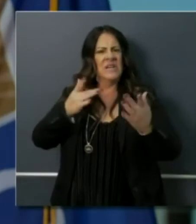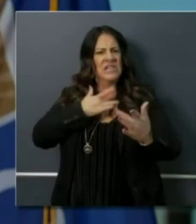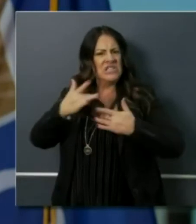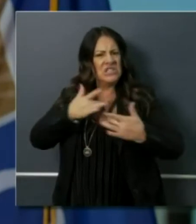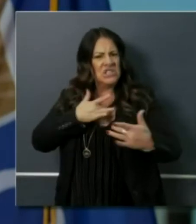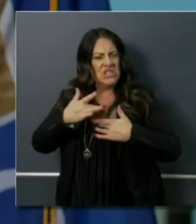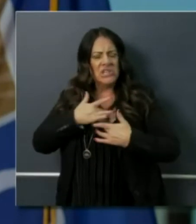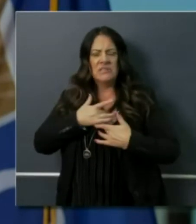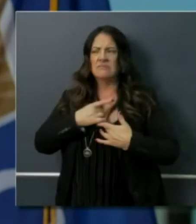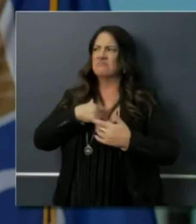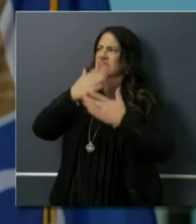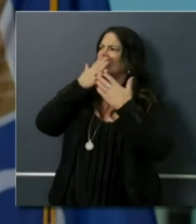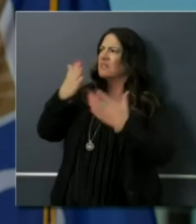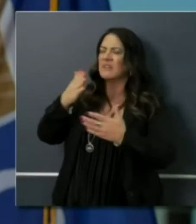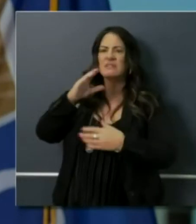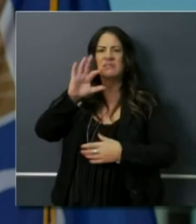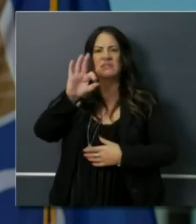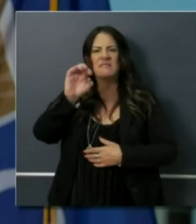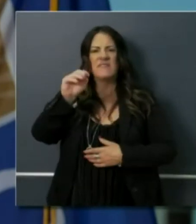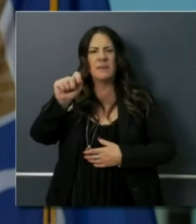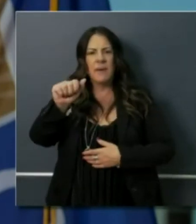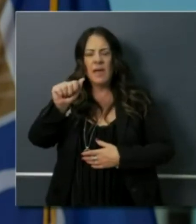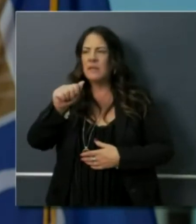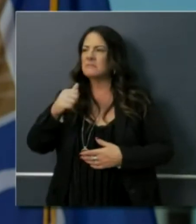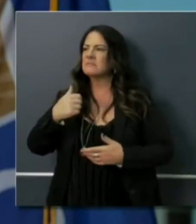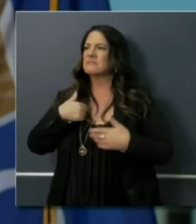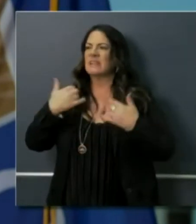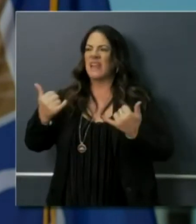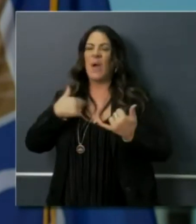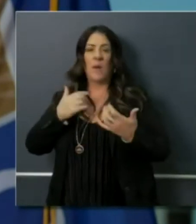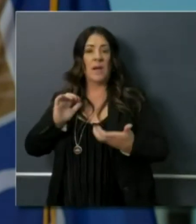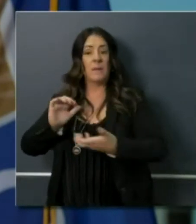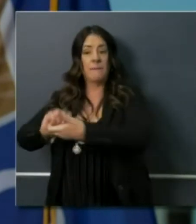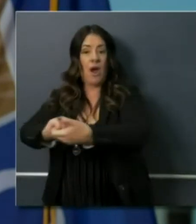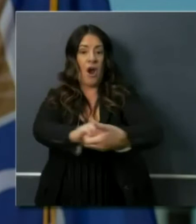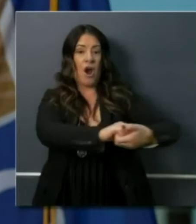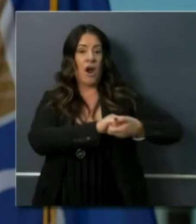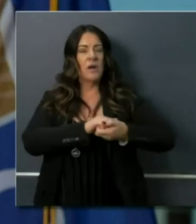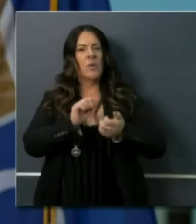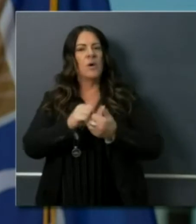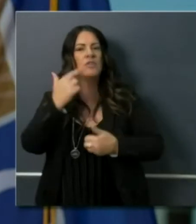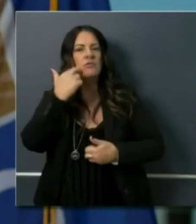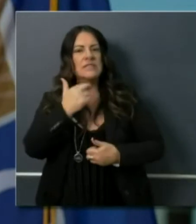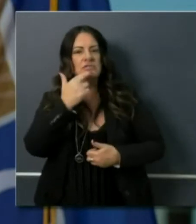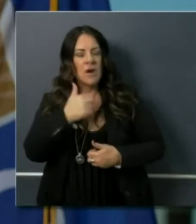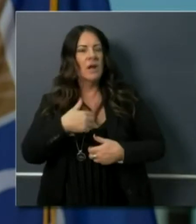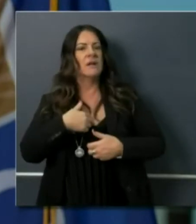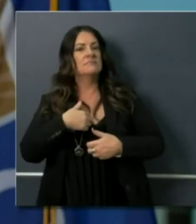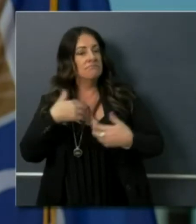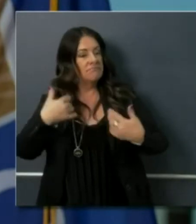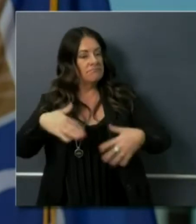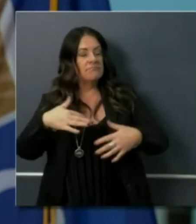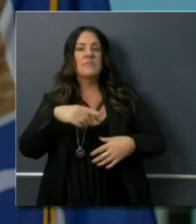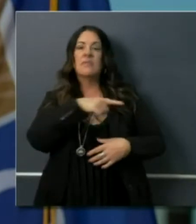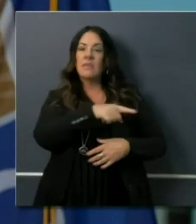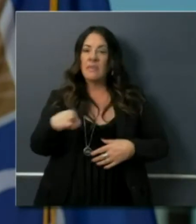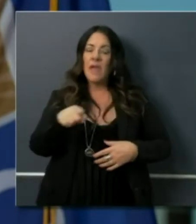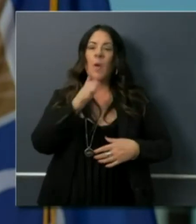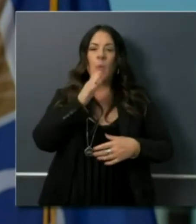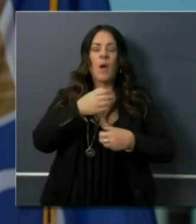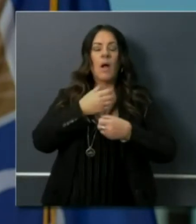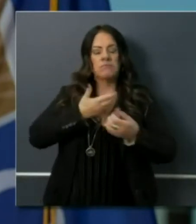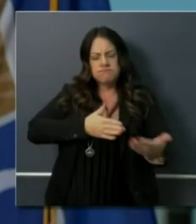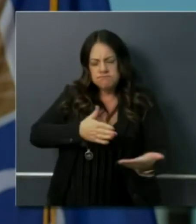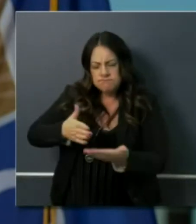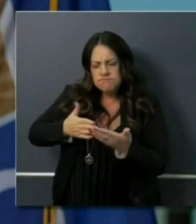of FEMA, we are able now to partner with restaurants and begin to procure 3 meals a day of